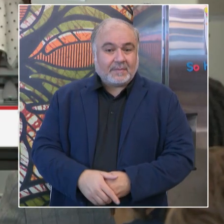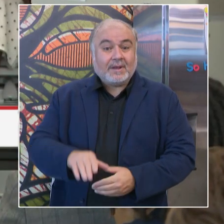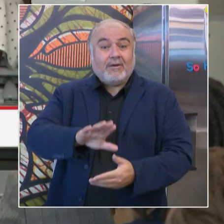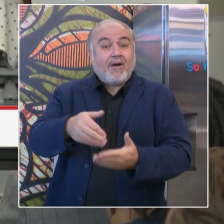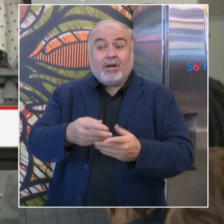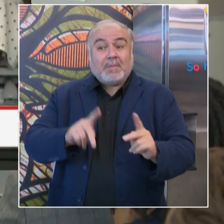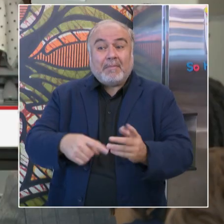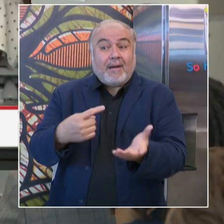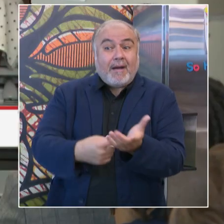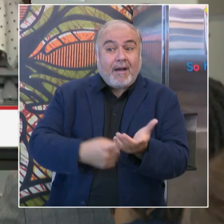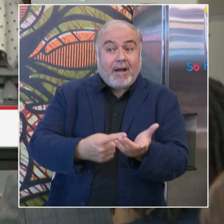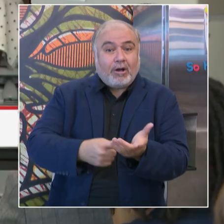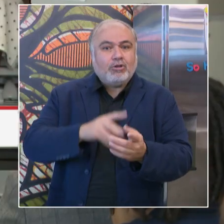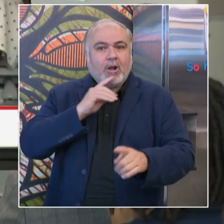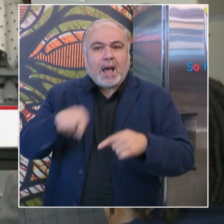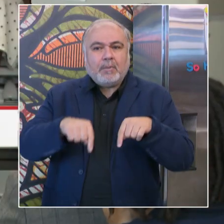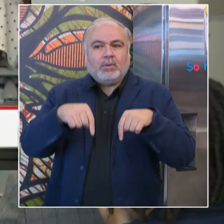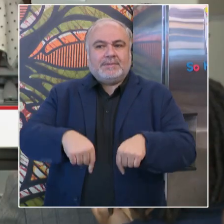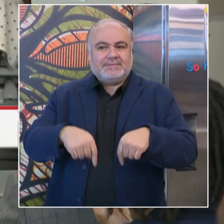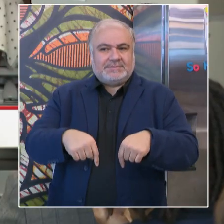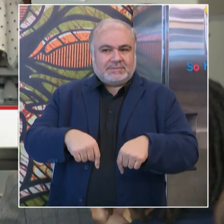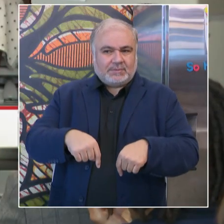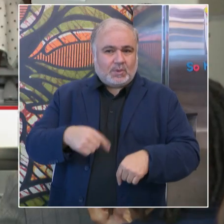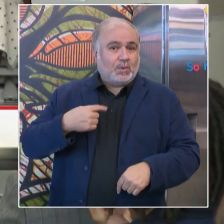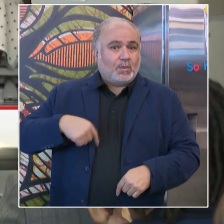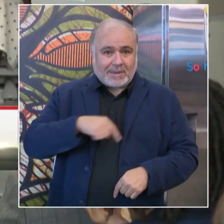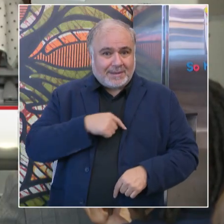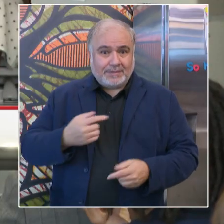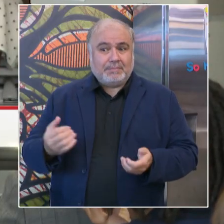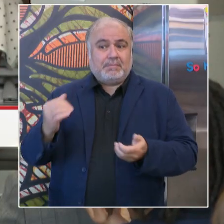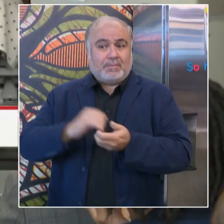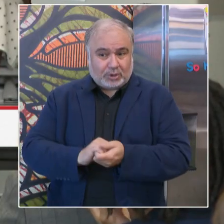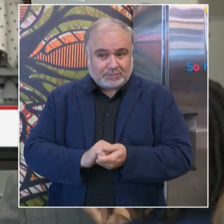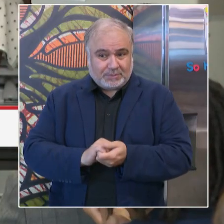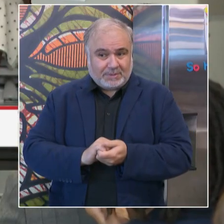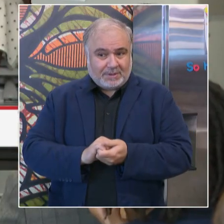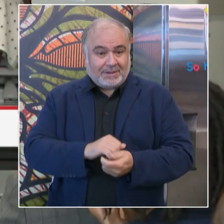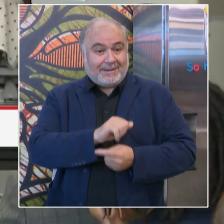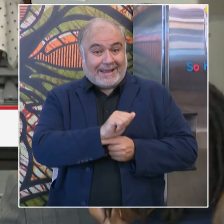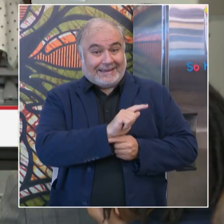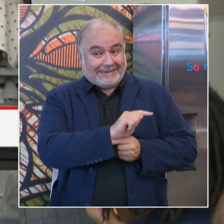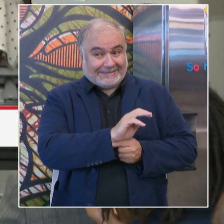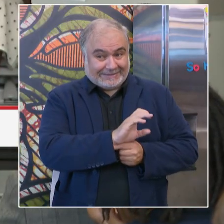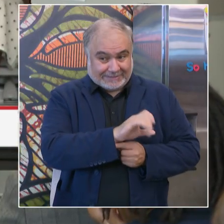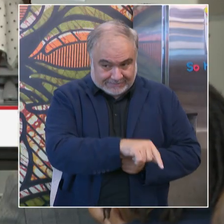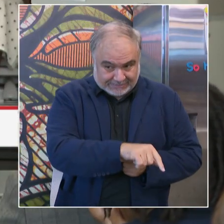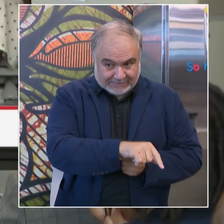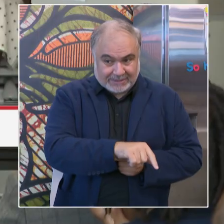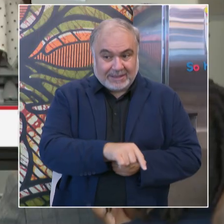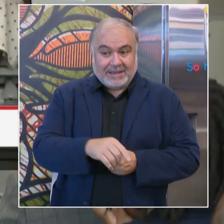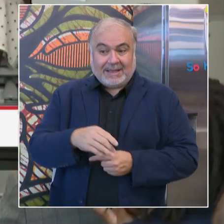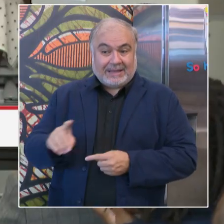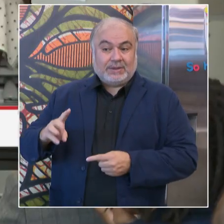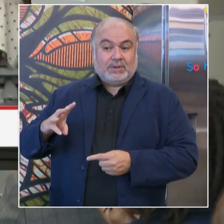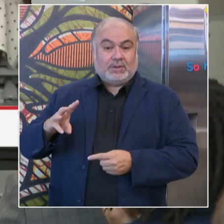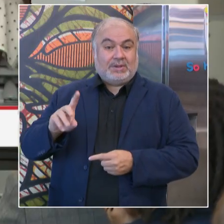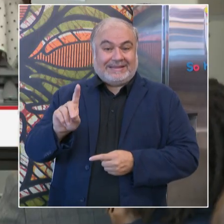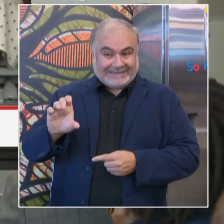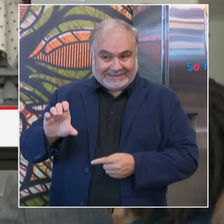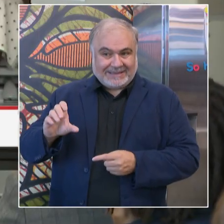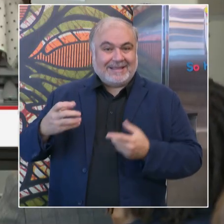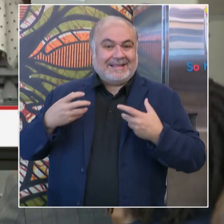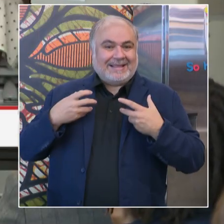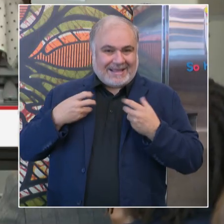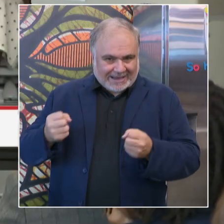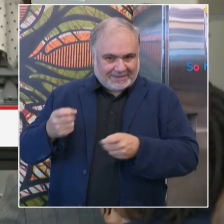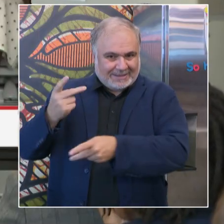Whitman Walker Health is a partner both with the ATC and with the district-wide DC Healthcare Employment and Apprenticeship Program